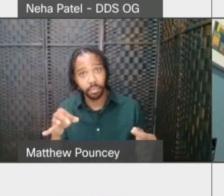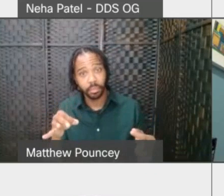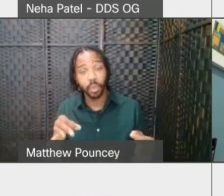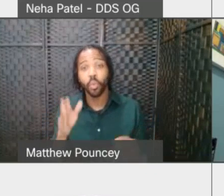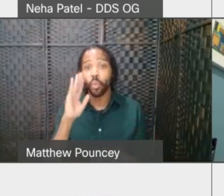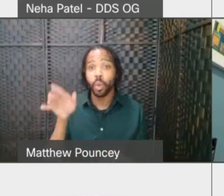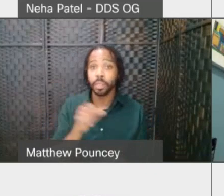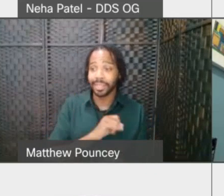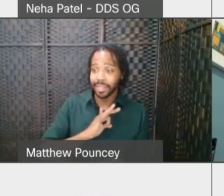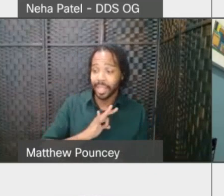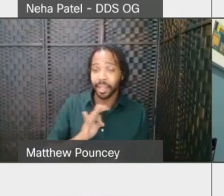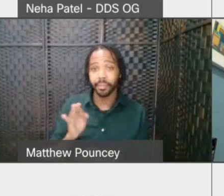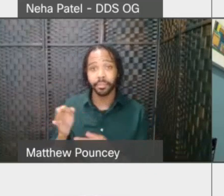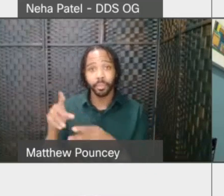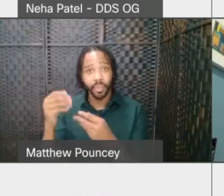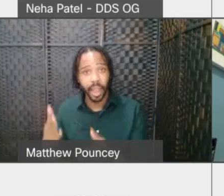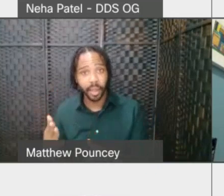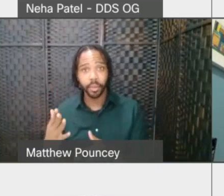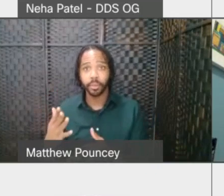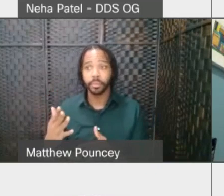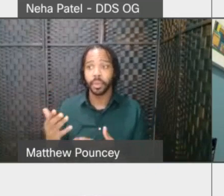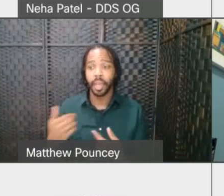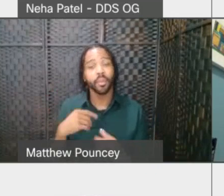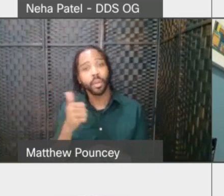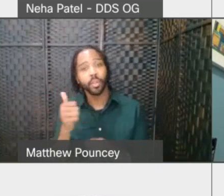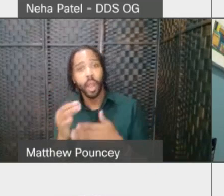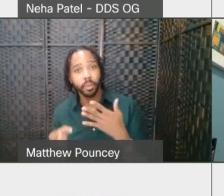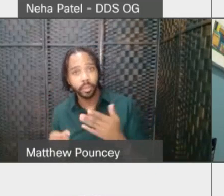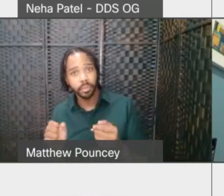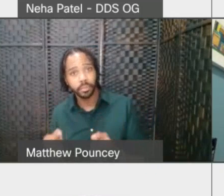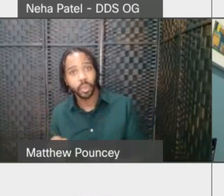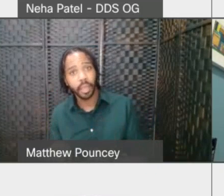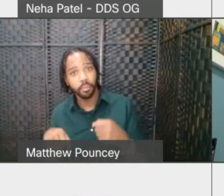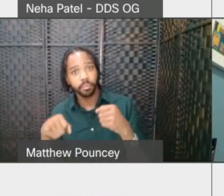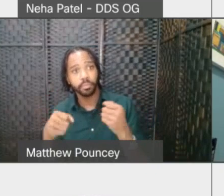provided confirmation of the exemption that they can submit to the provider?